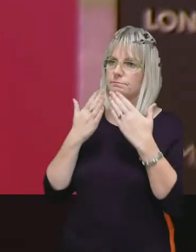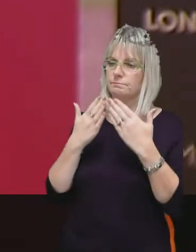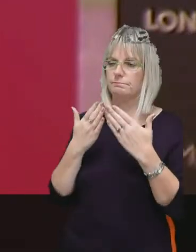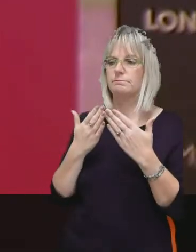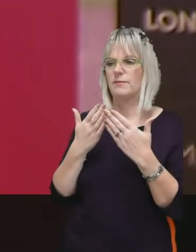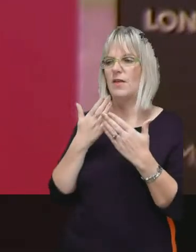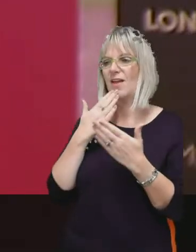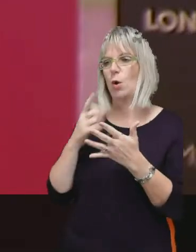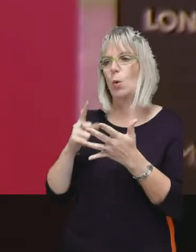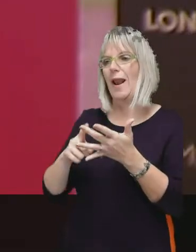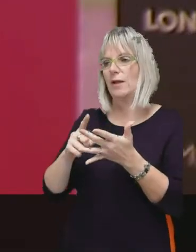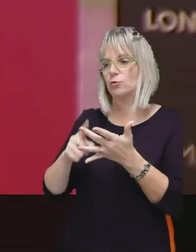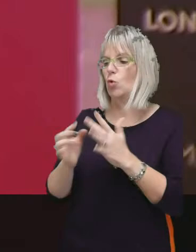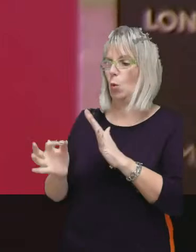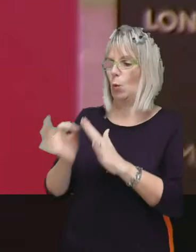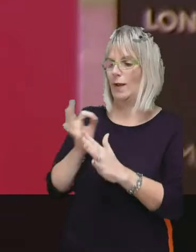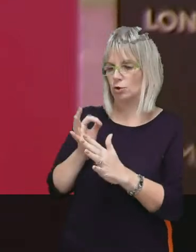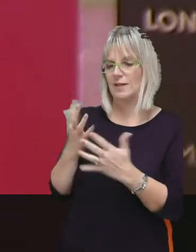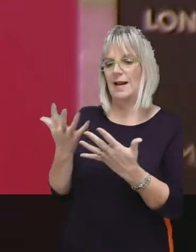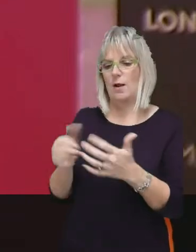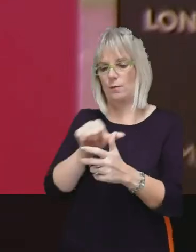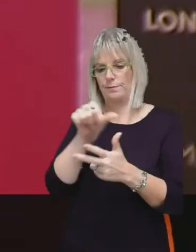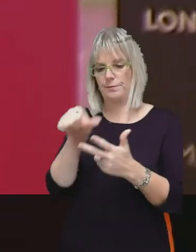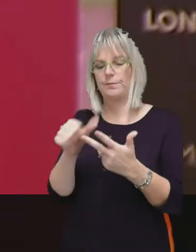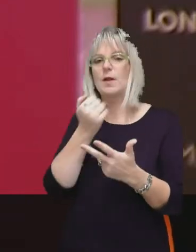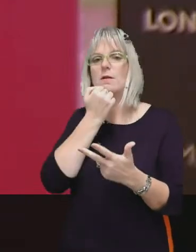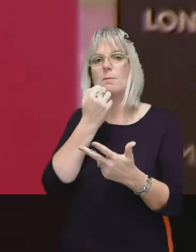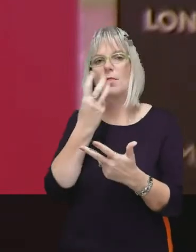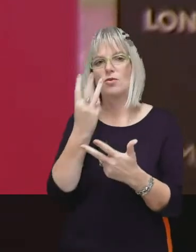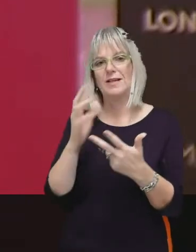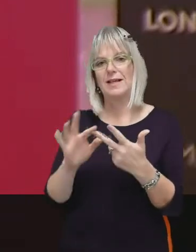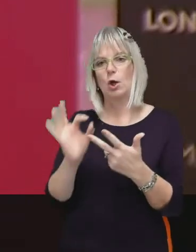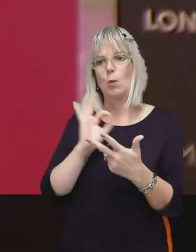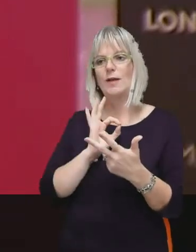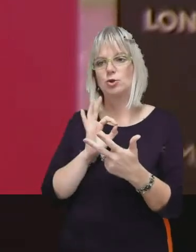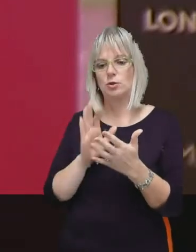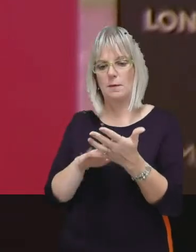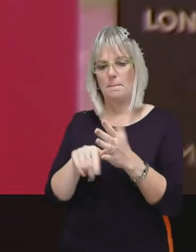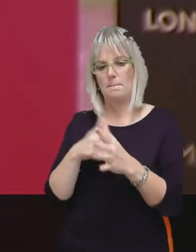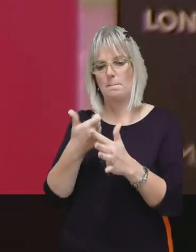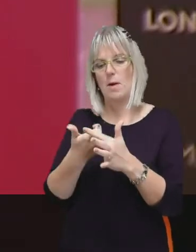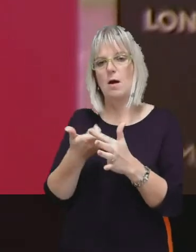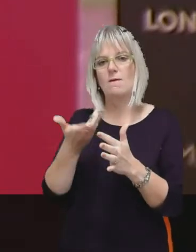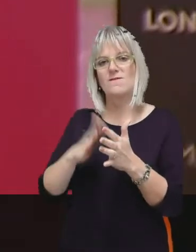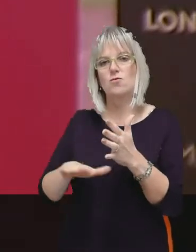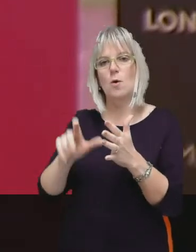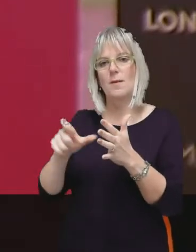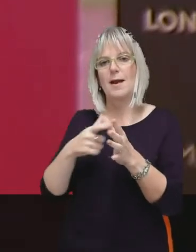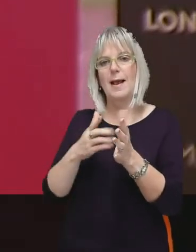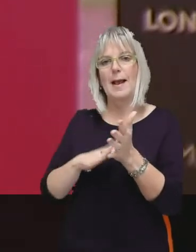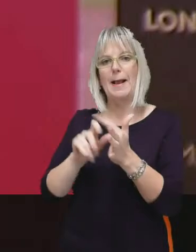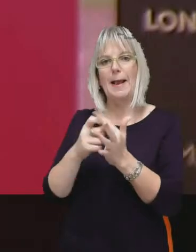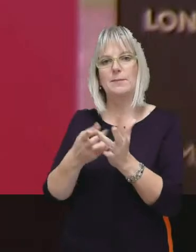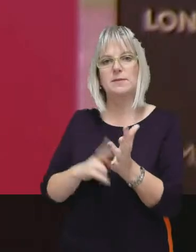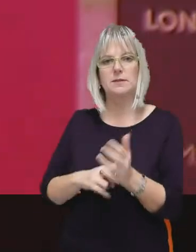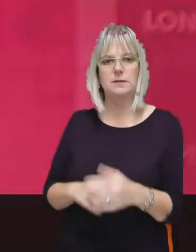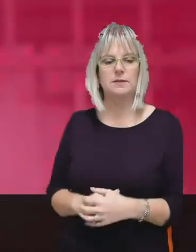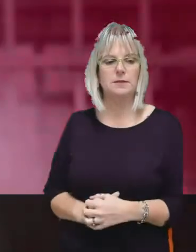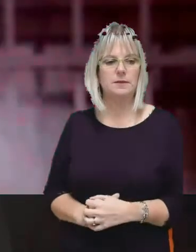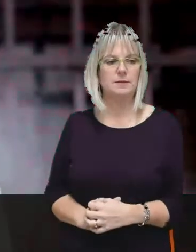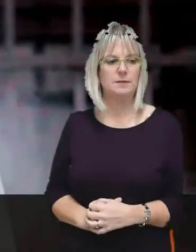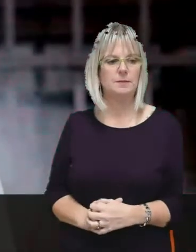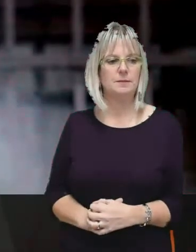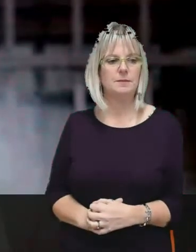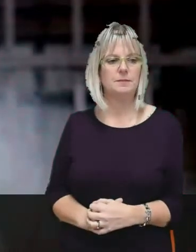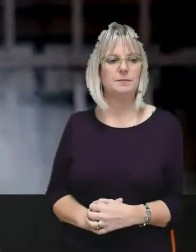from Mark Benin from Camden. Can you go ahead, Mark, with your question, please? Hi, my